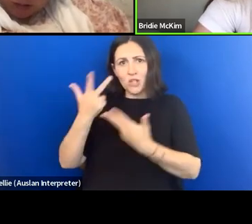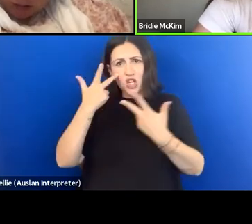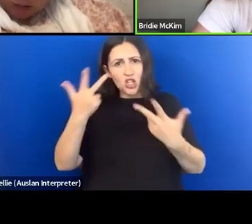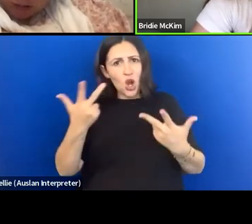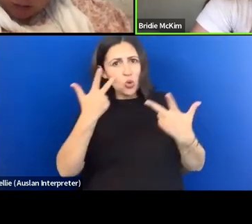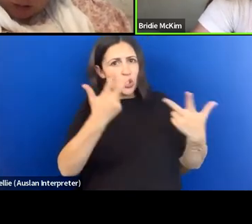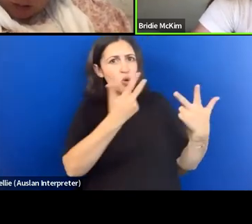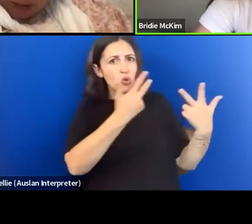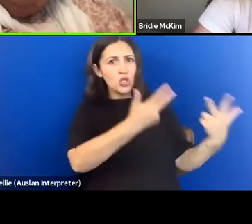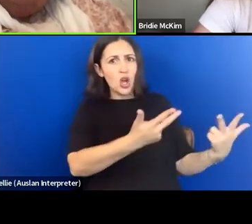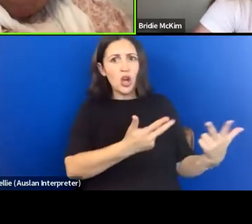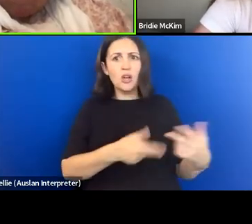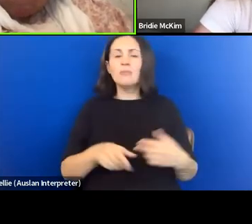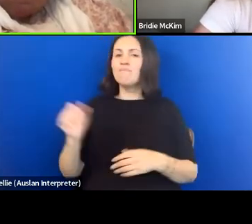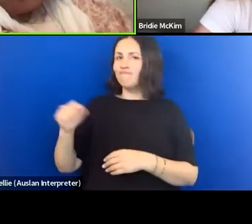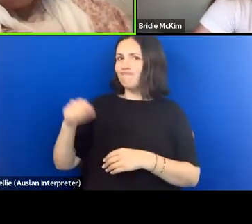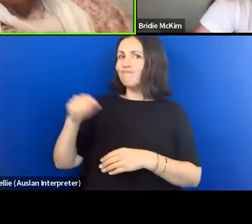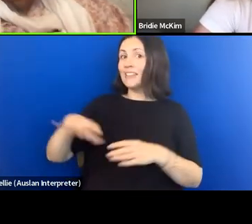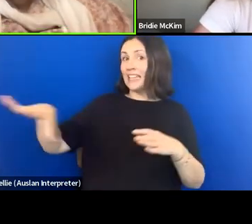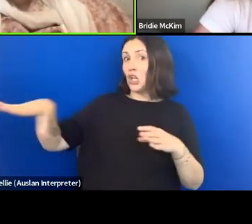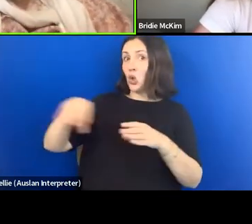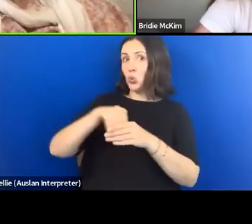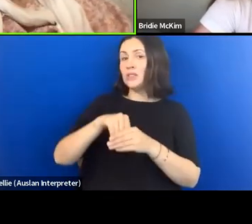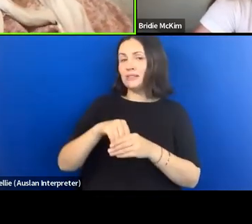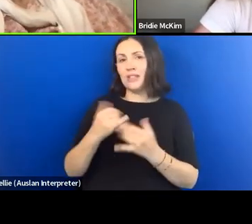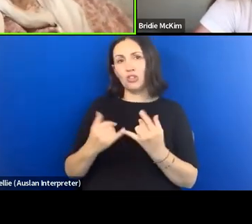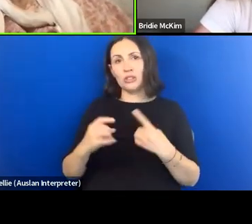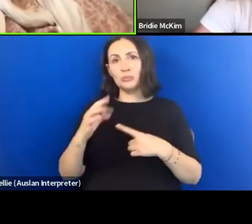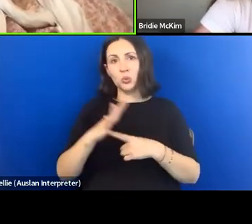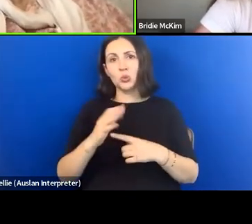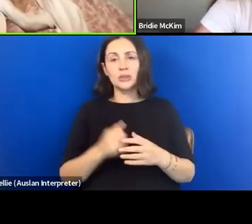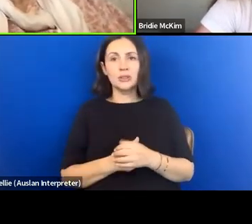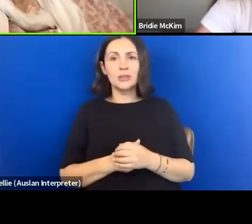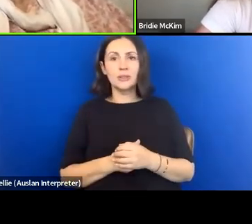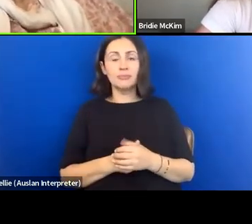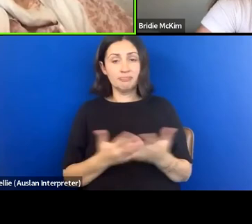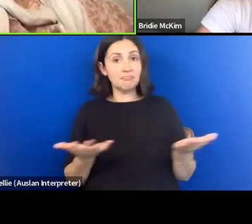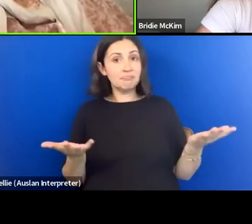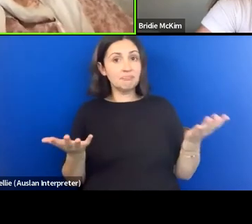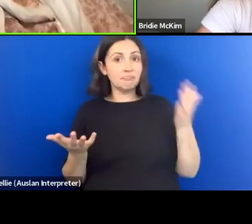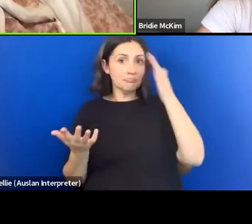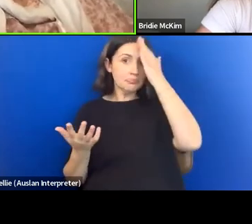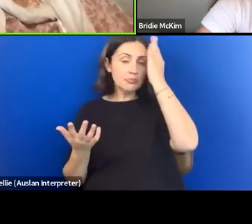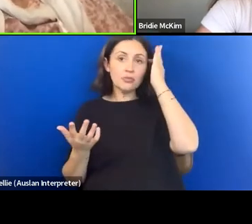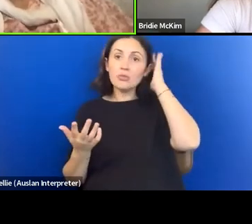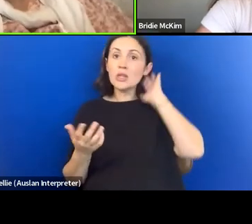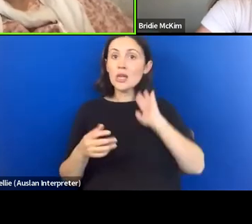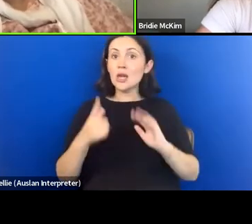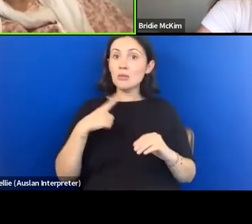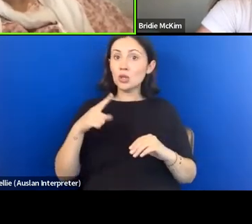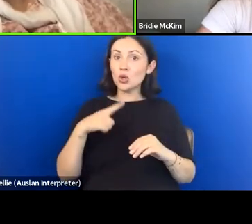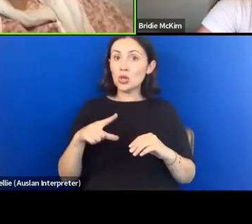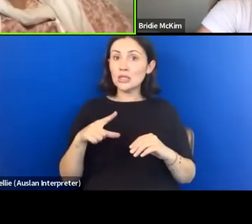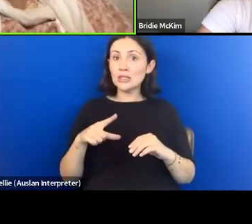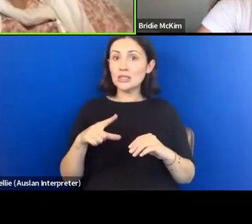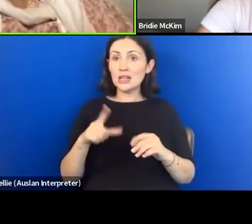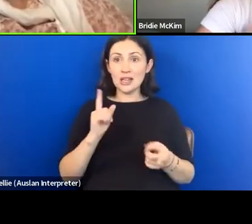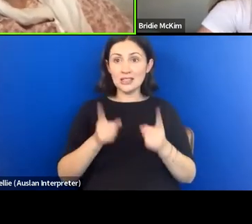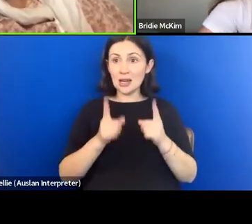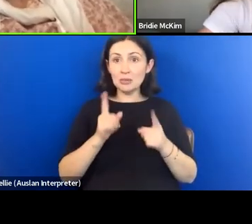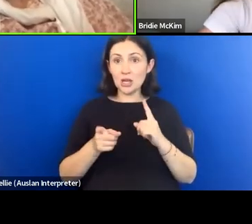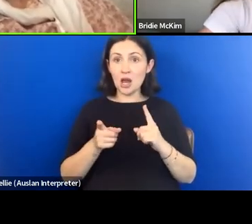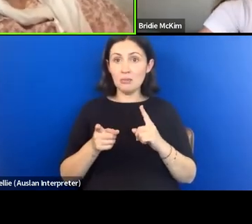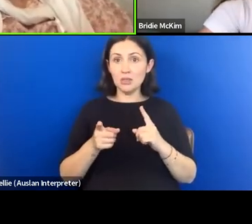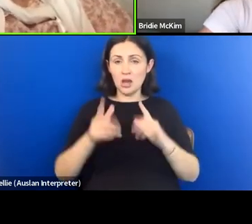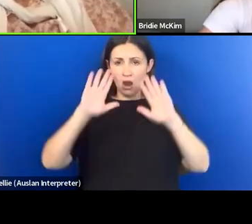all, yeah. I guess, yeah. Because I think we get so invested, and